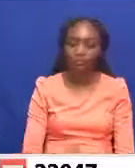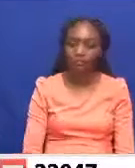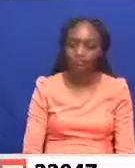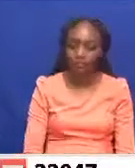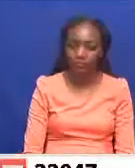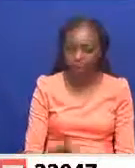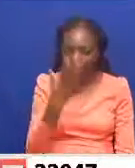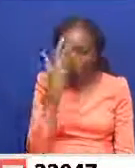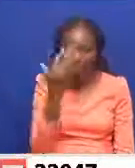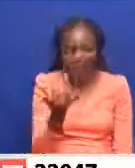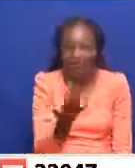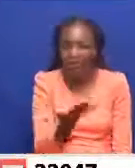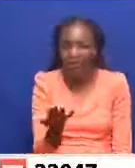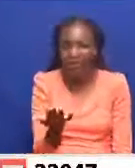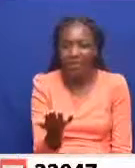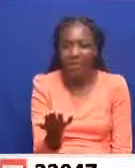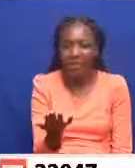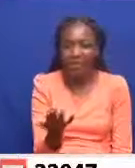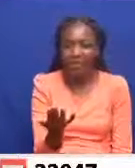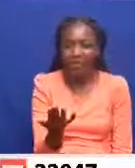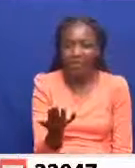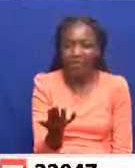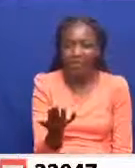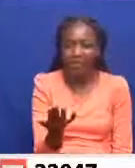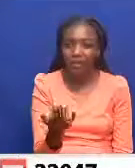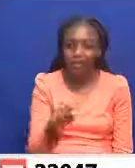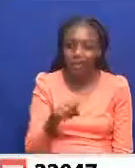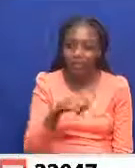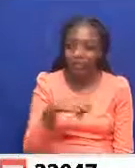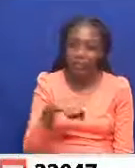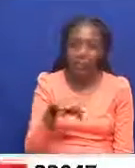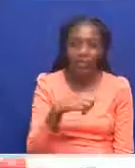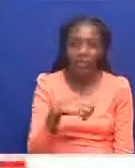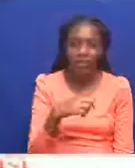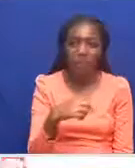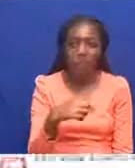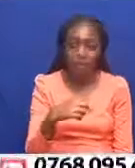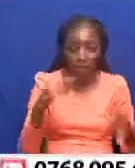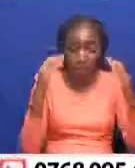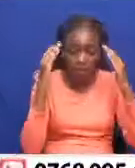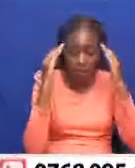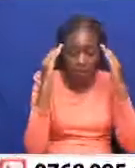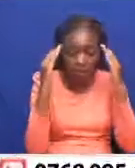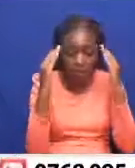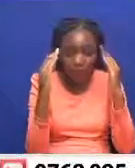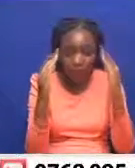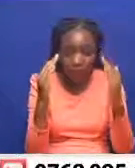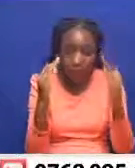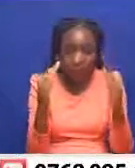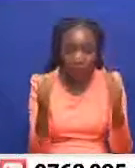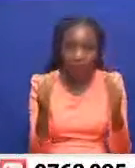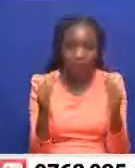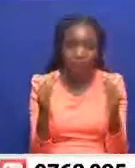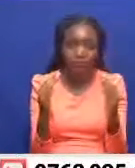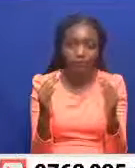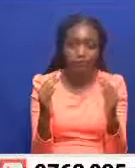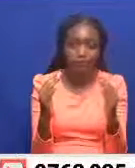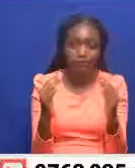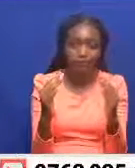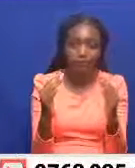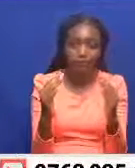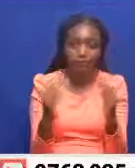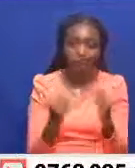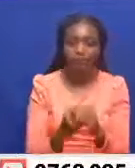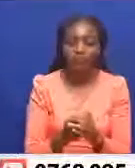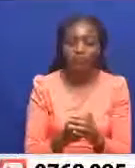And why this pressure? It's because we have overcommitted and the pressure is catching